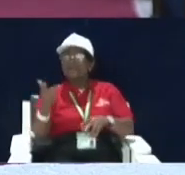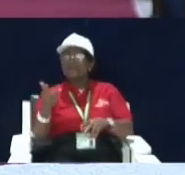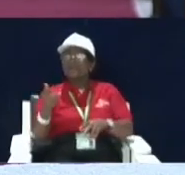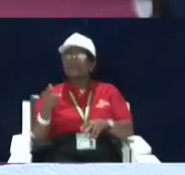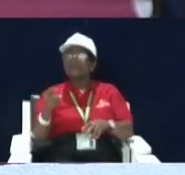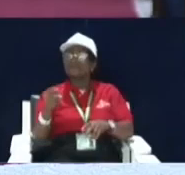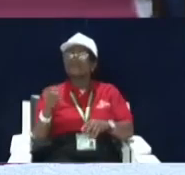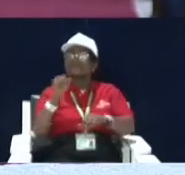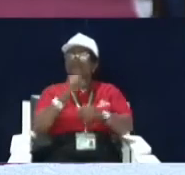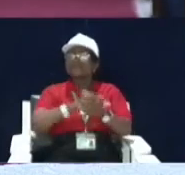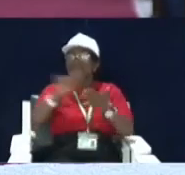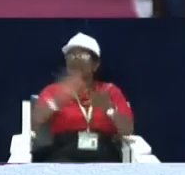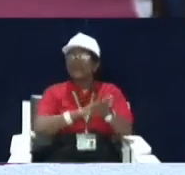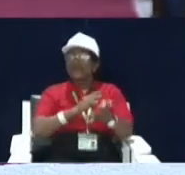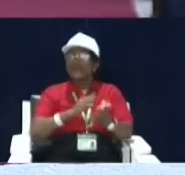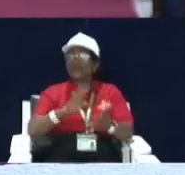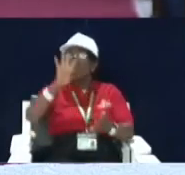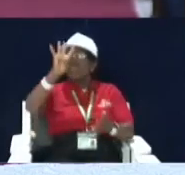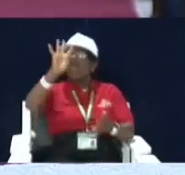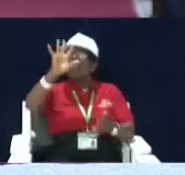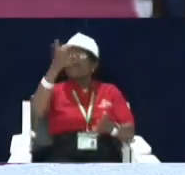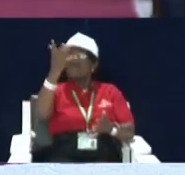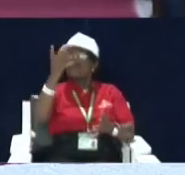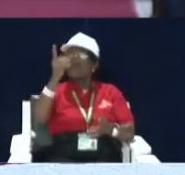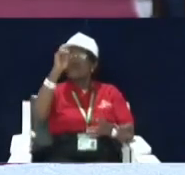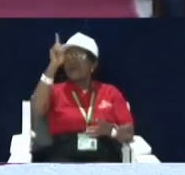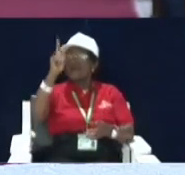fifth one. I like that.